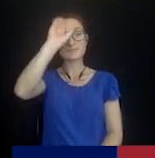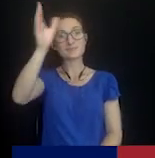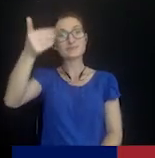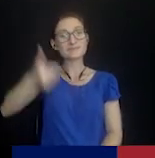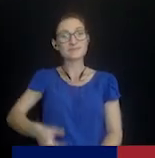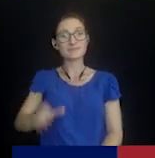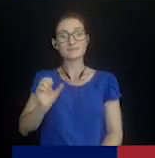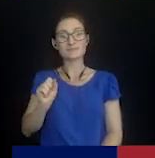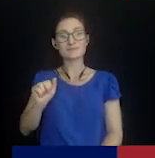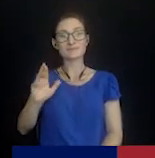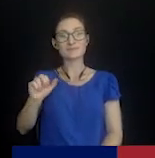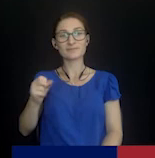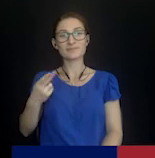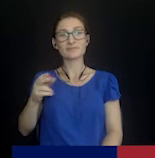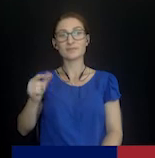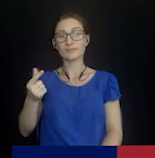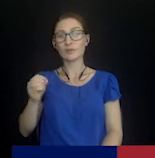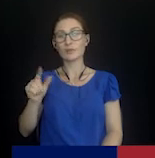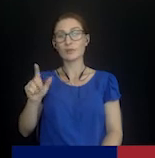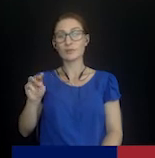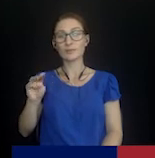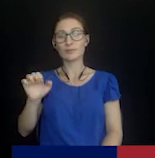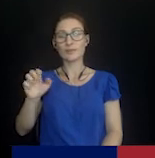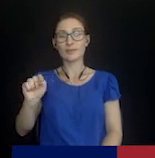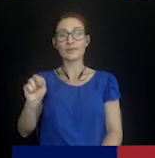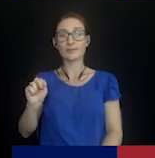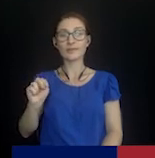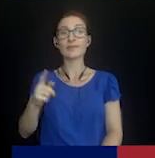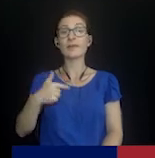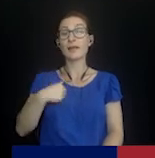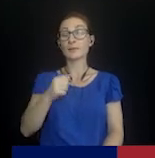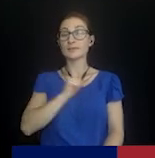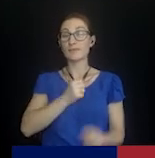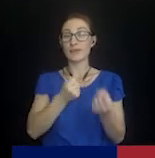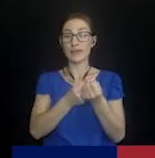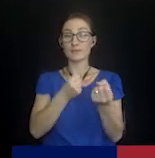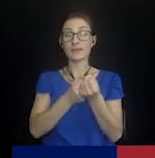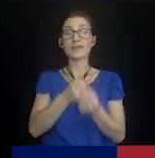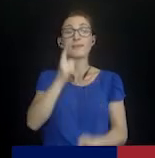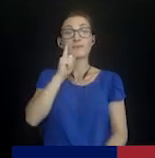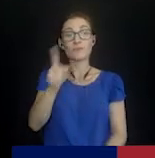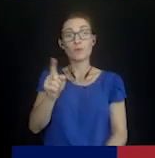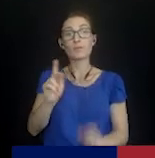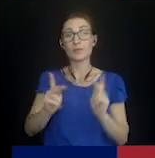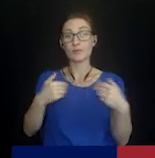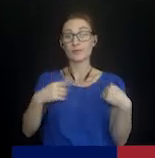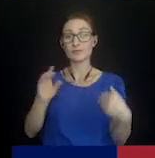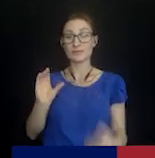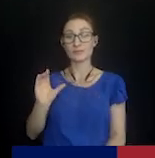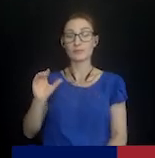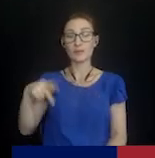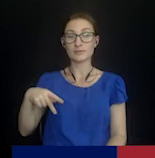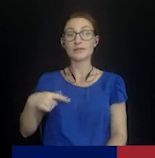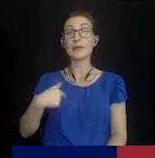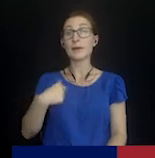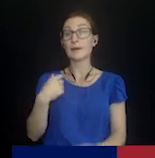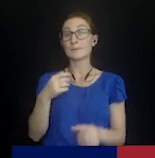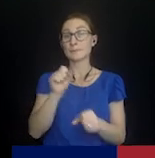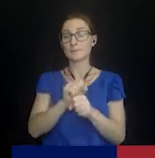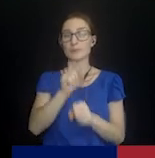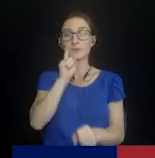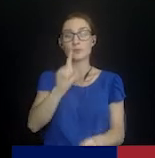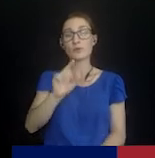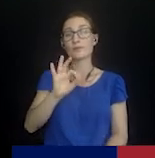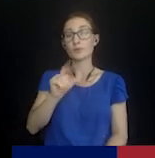Hi, my name is Sarah Goldman. I am a self-advocate born with cerebral palsy. I also work for the Florida Independent Living